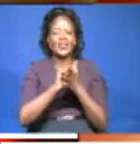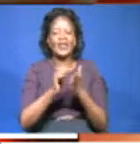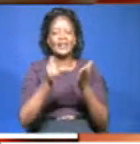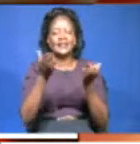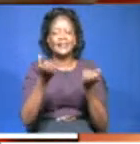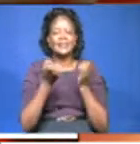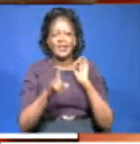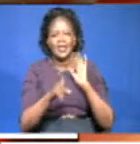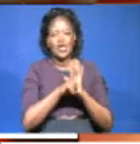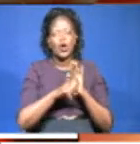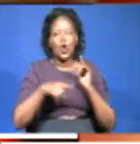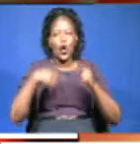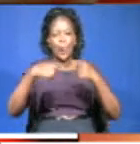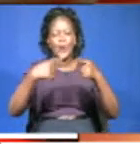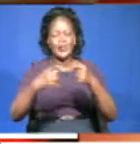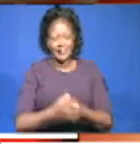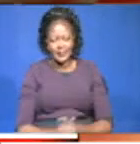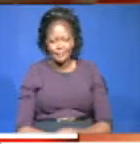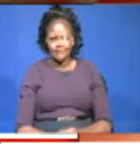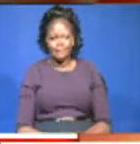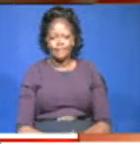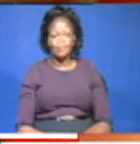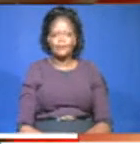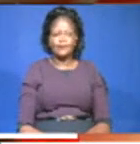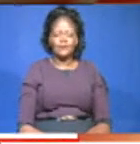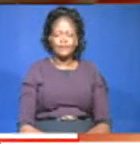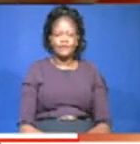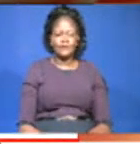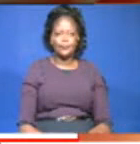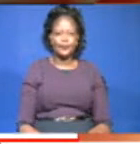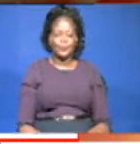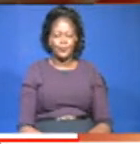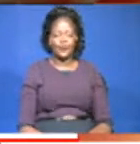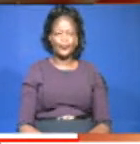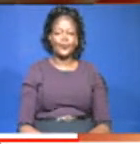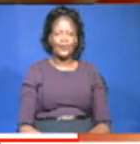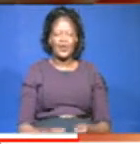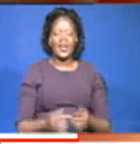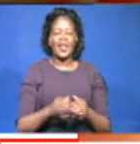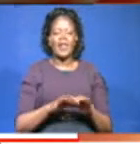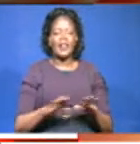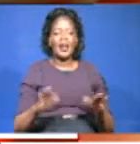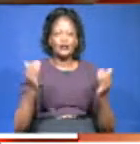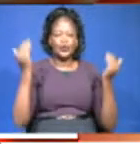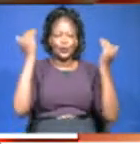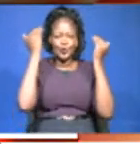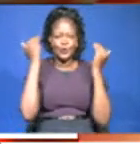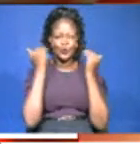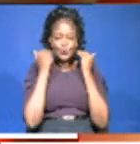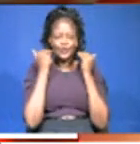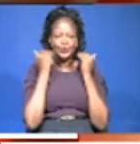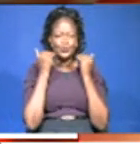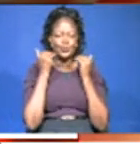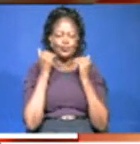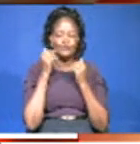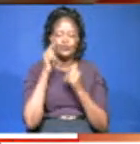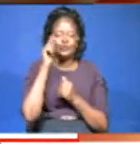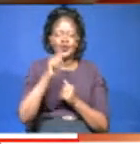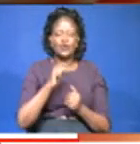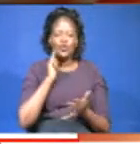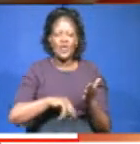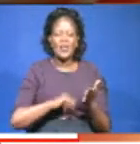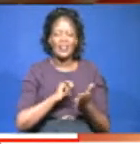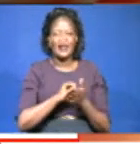procedures. Environment and Lands Court Judge Lady Justice Millicent Odeni, judiciary said the numerous